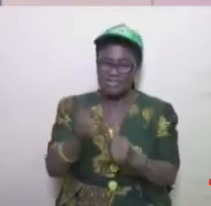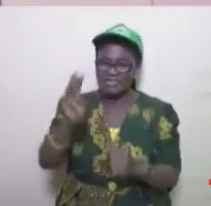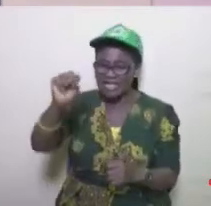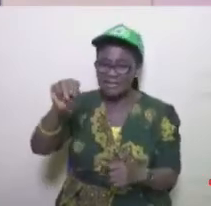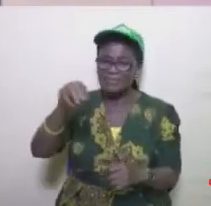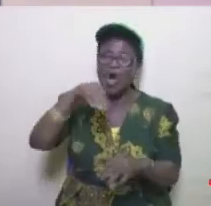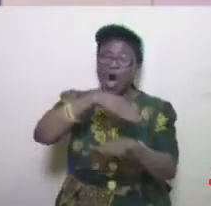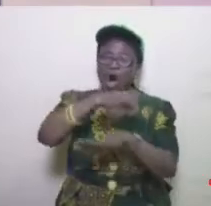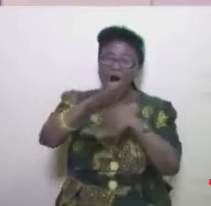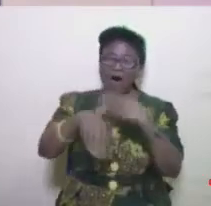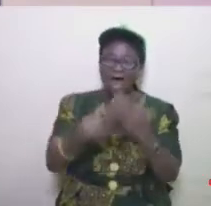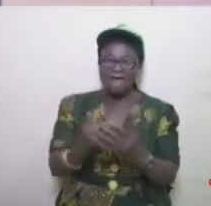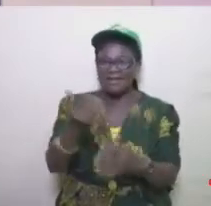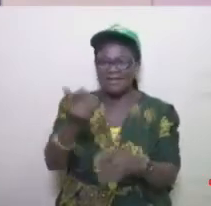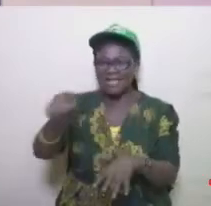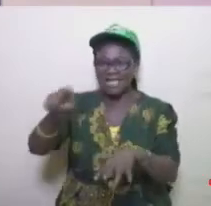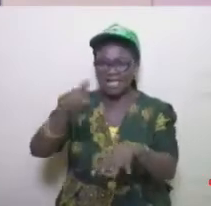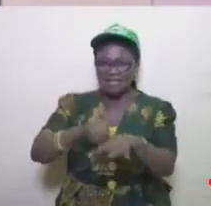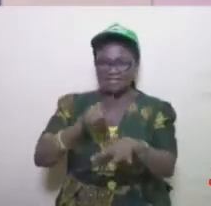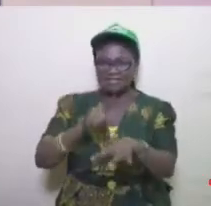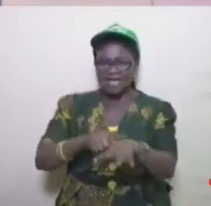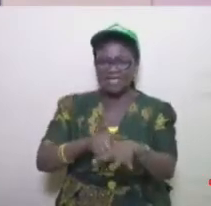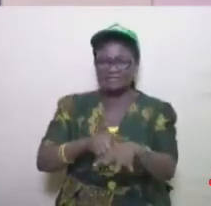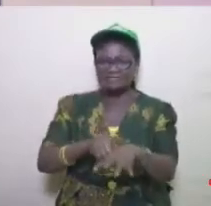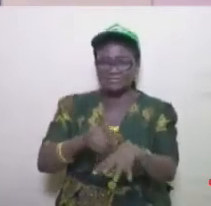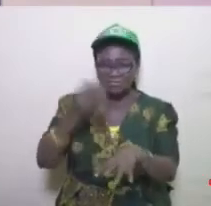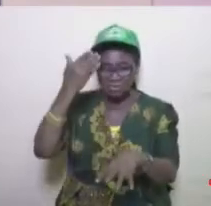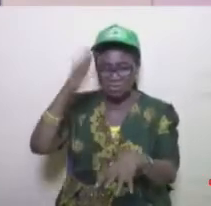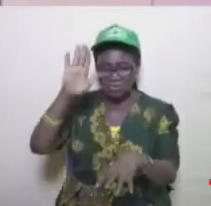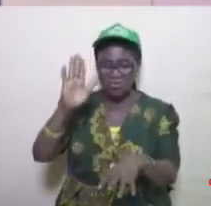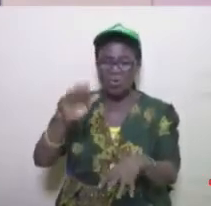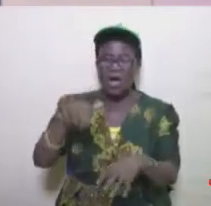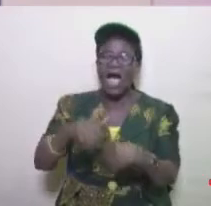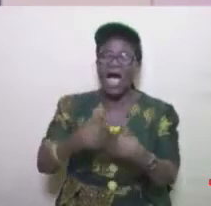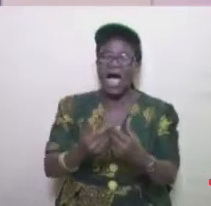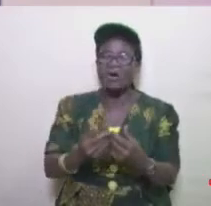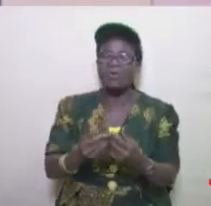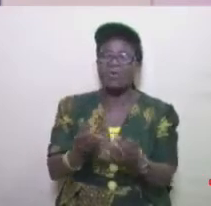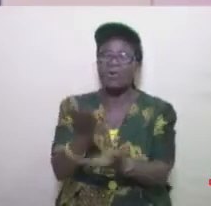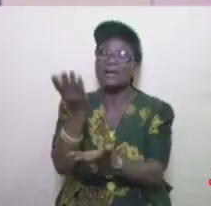time. I don't know how a prisoner